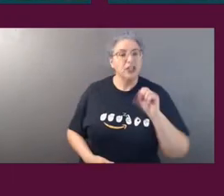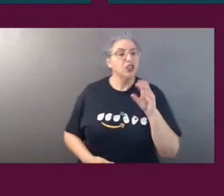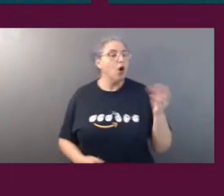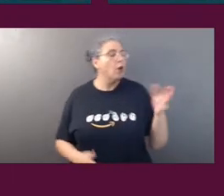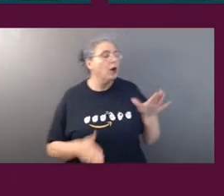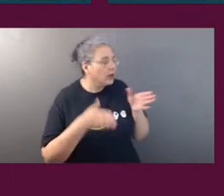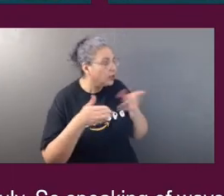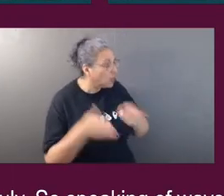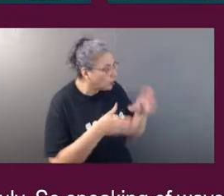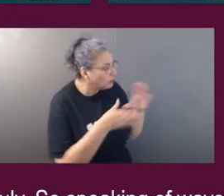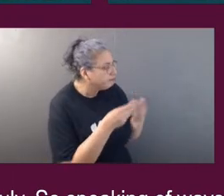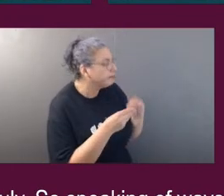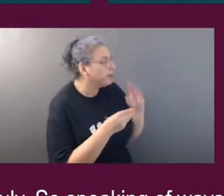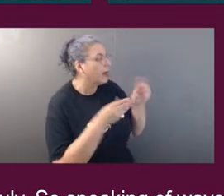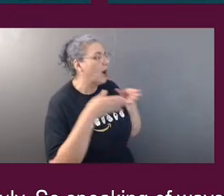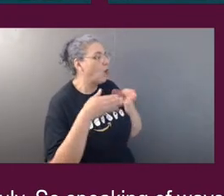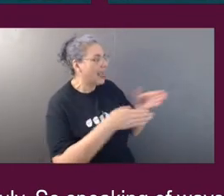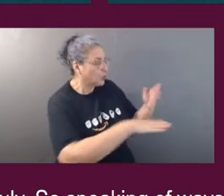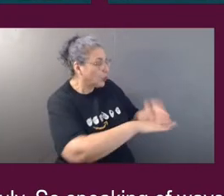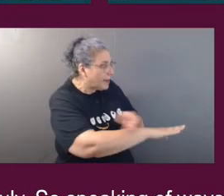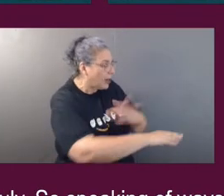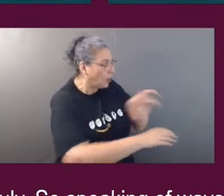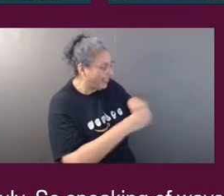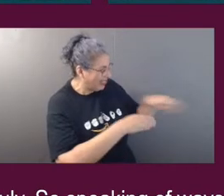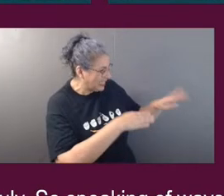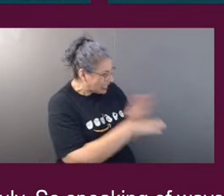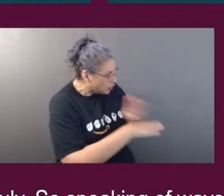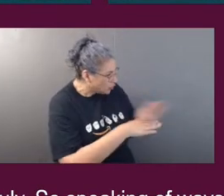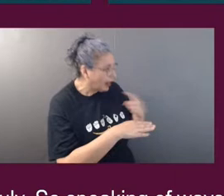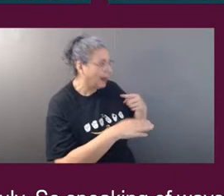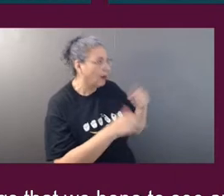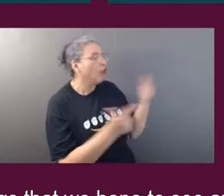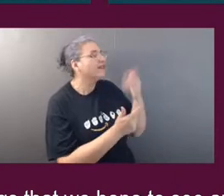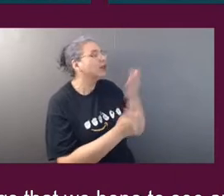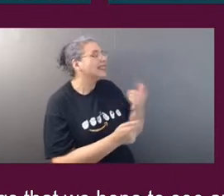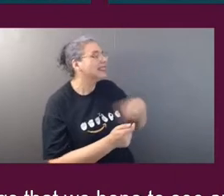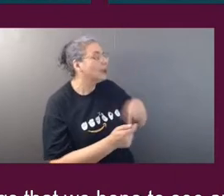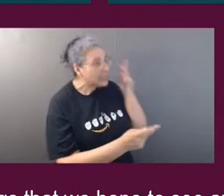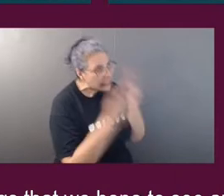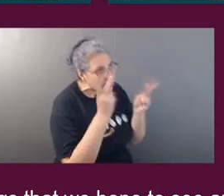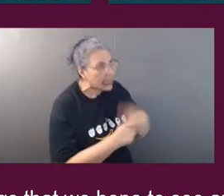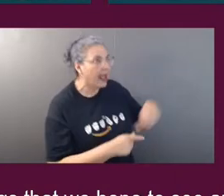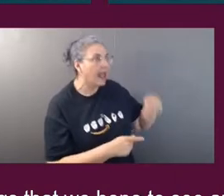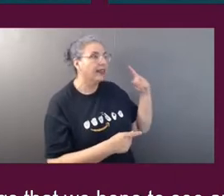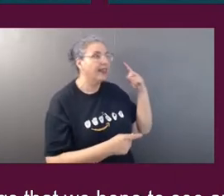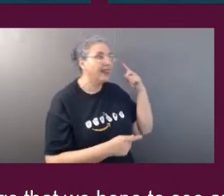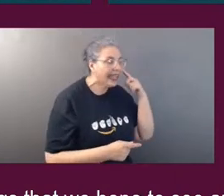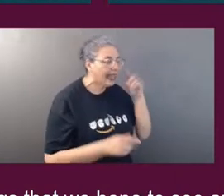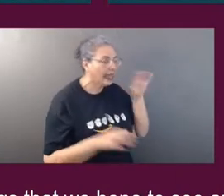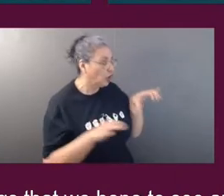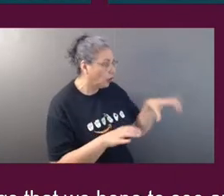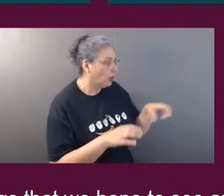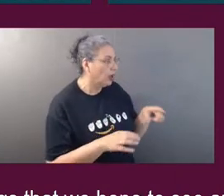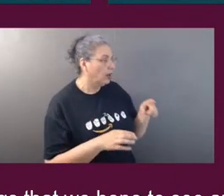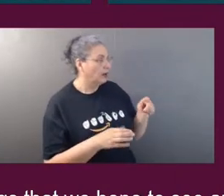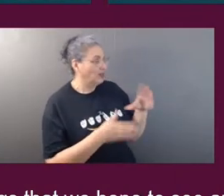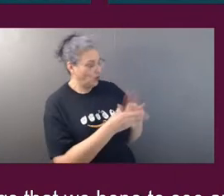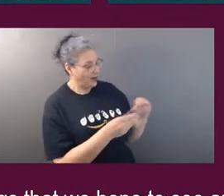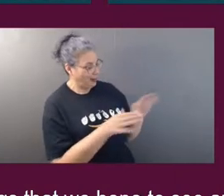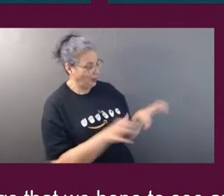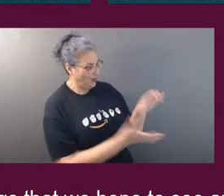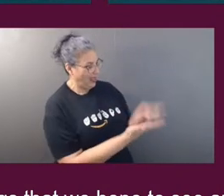get better in the industry and all of the things that we hope to see and do, and we hope that storytellers feel like you also,